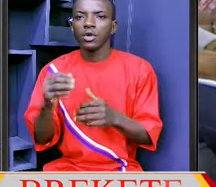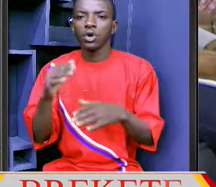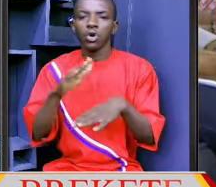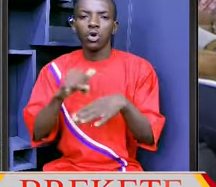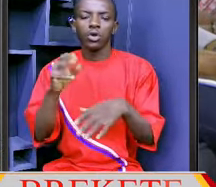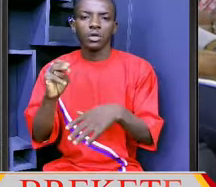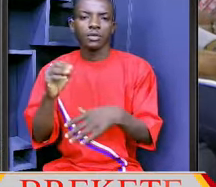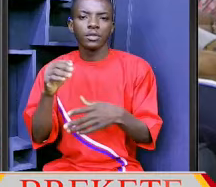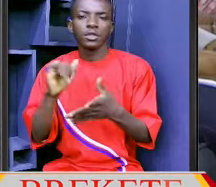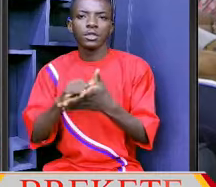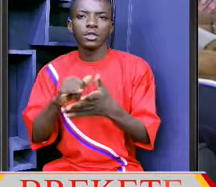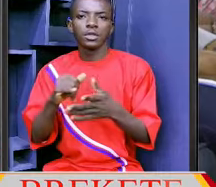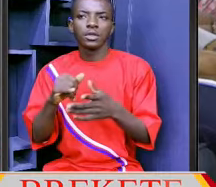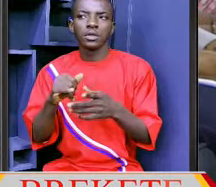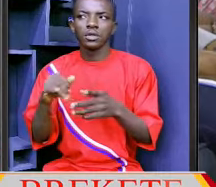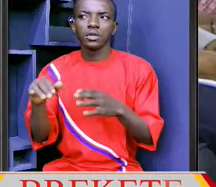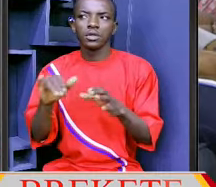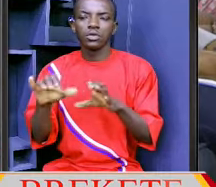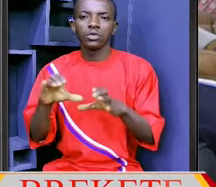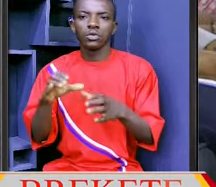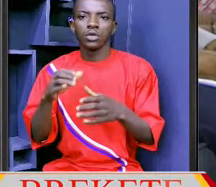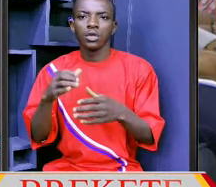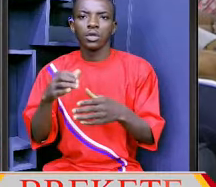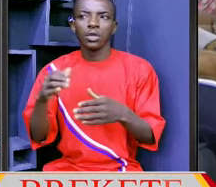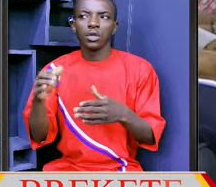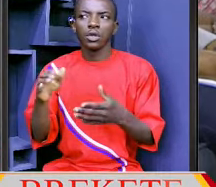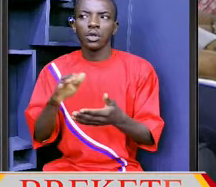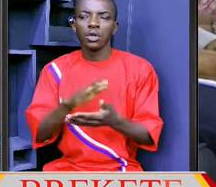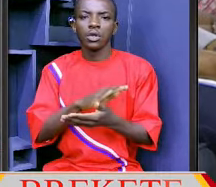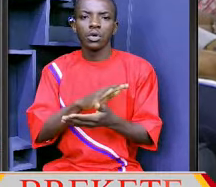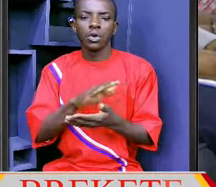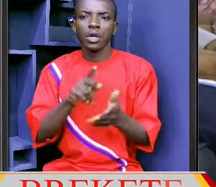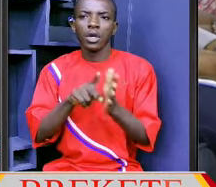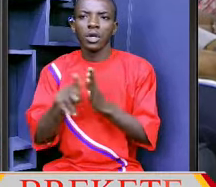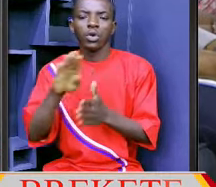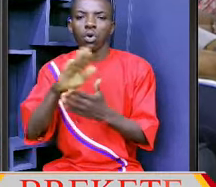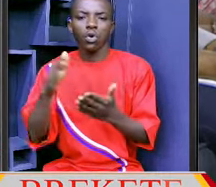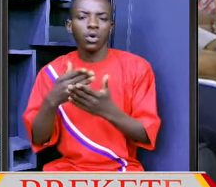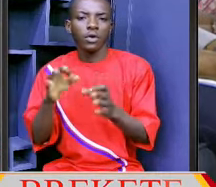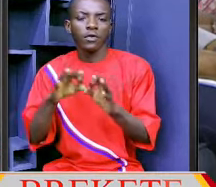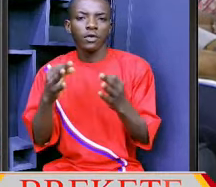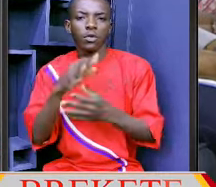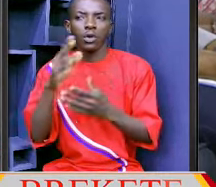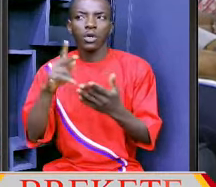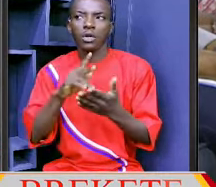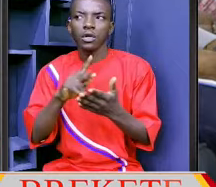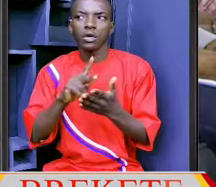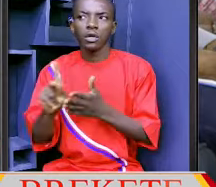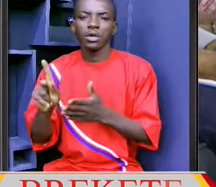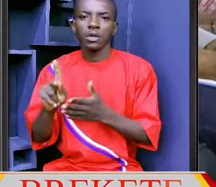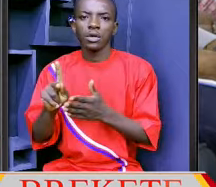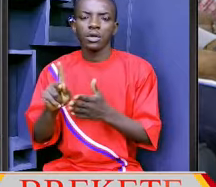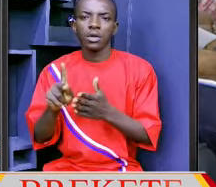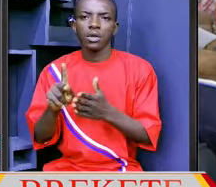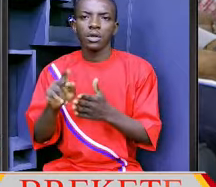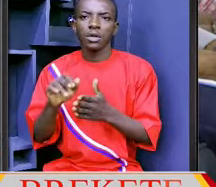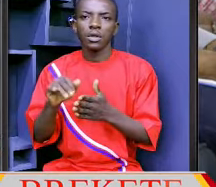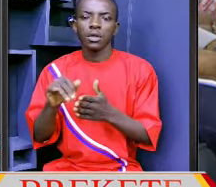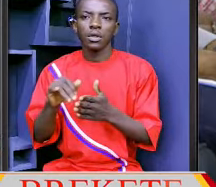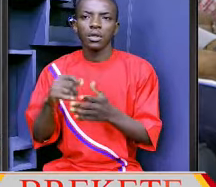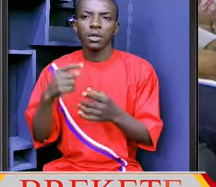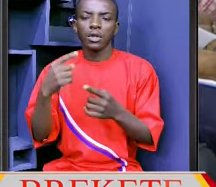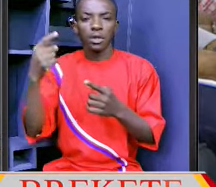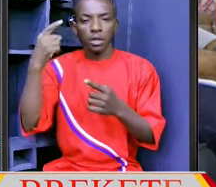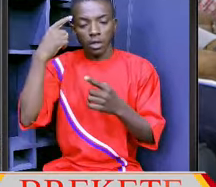call them, say, so person, I do this thing. They go come wipe the whole family. And when they kill them, they go, they announce it. Shebi,